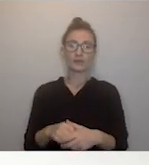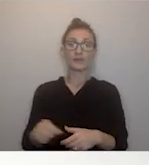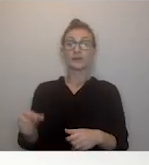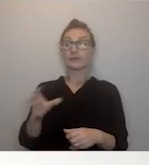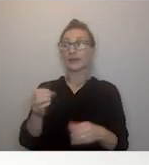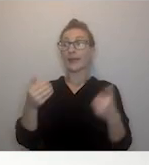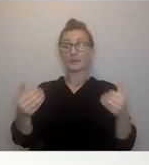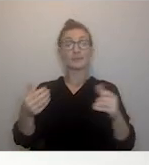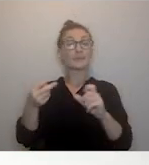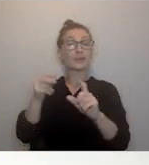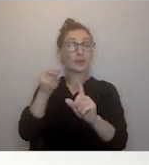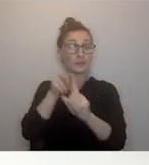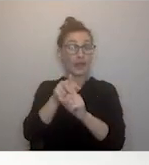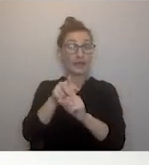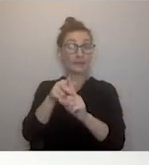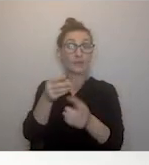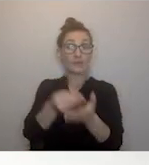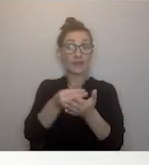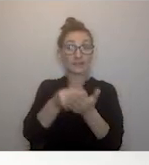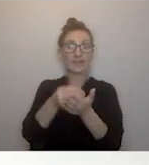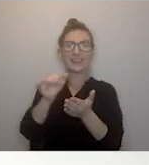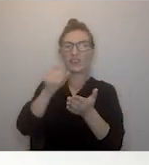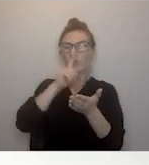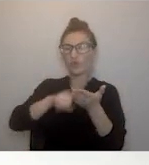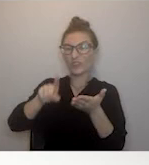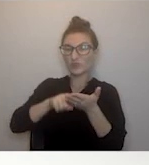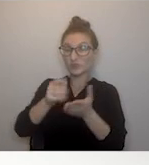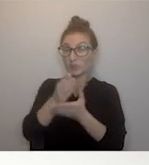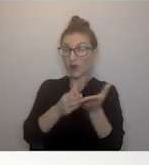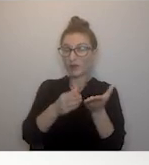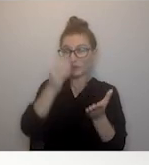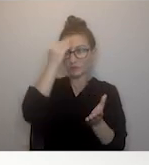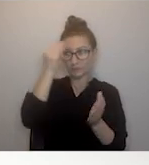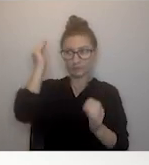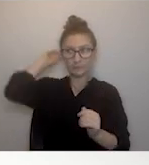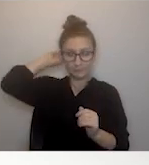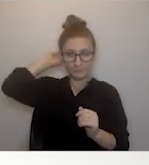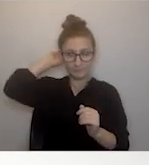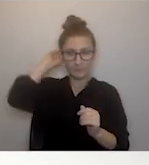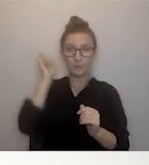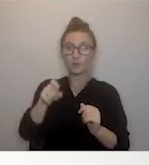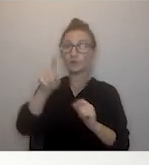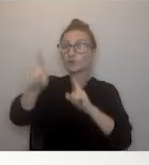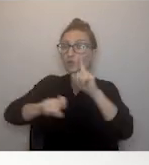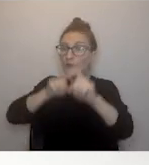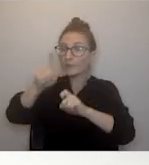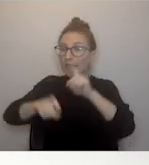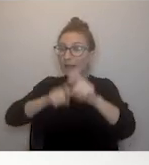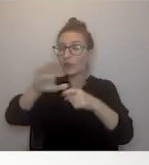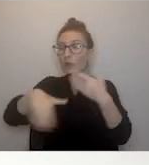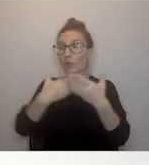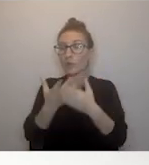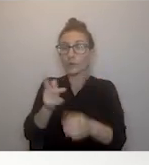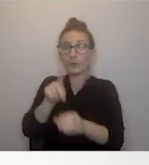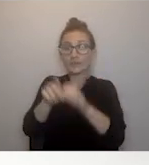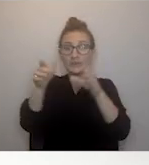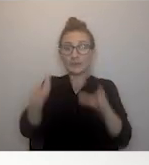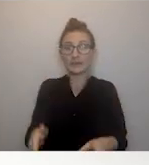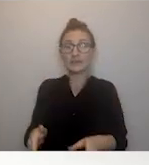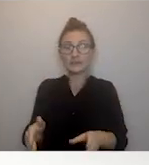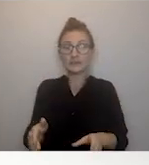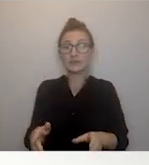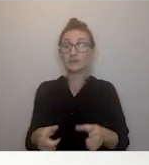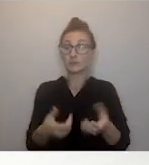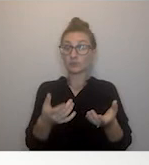with, applying for grant funding, also that research component that I talked about. So surveying your participants is going to be